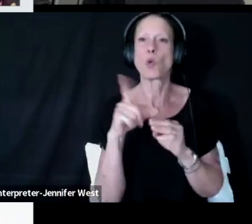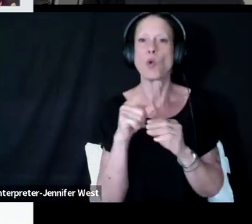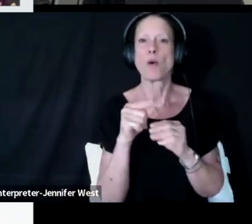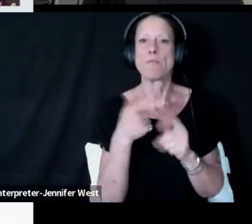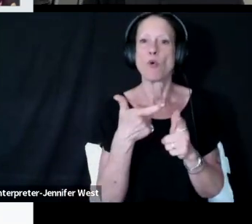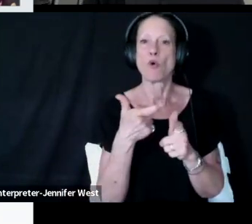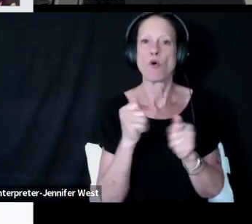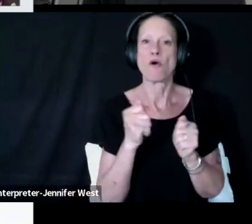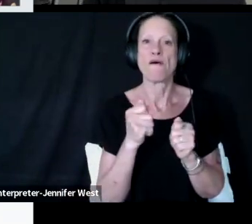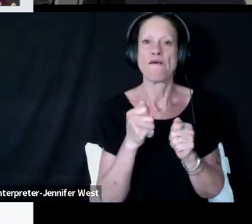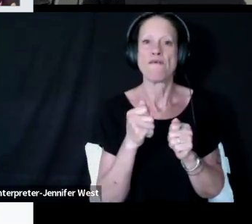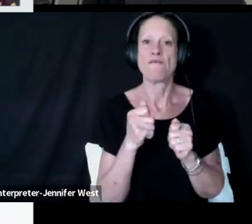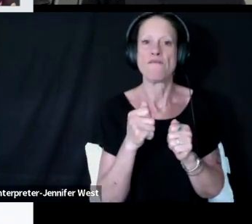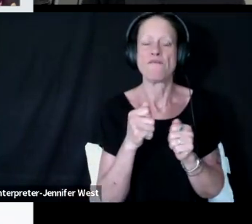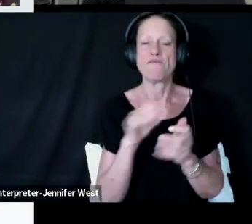for questions.